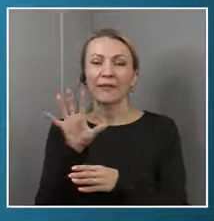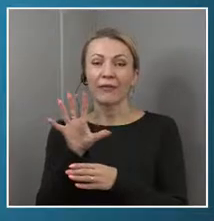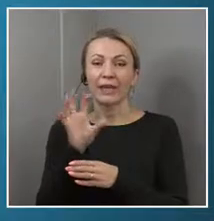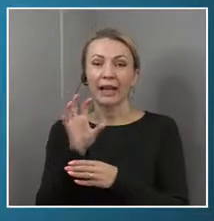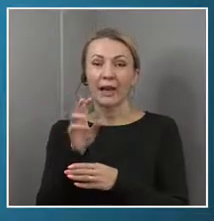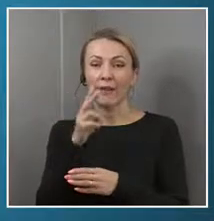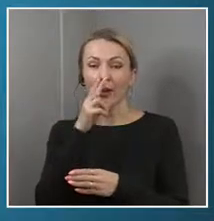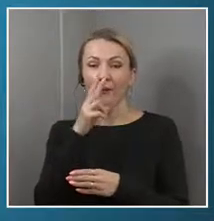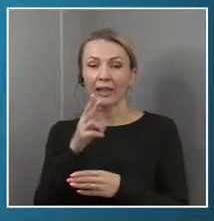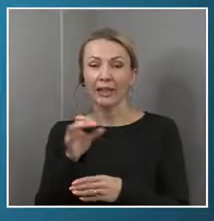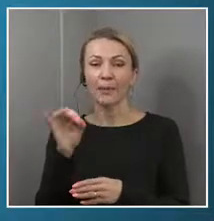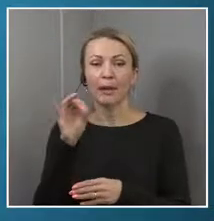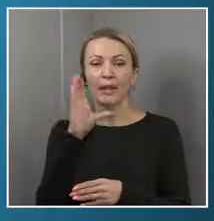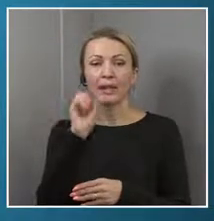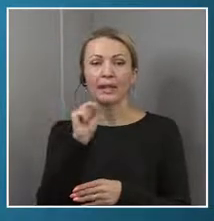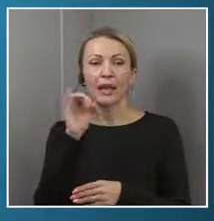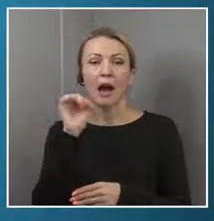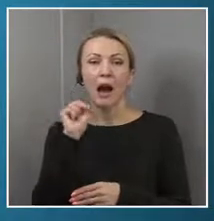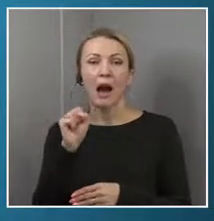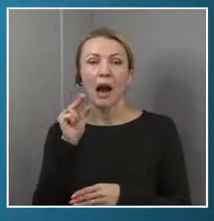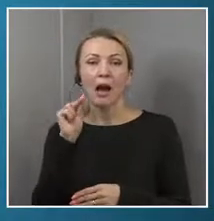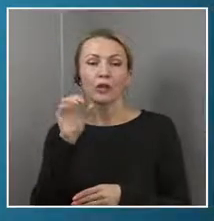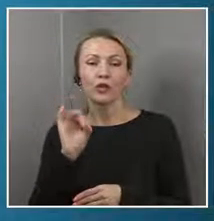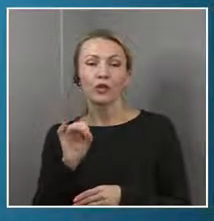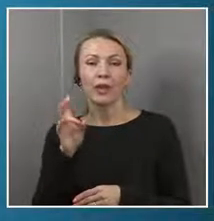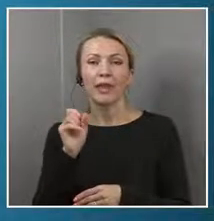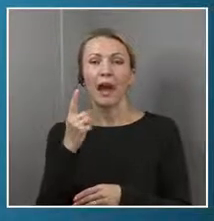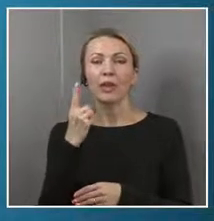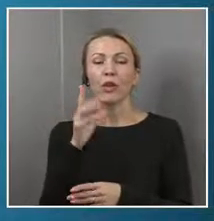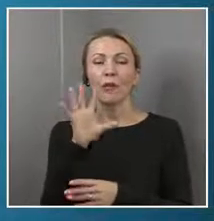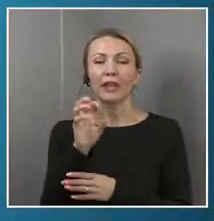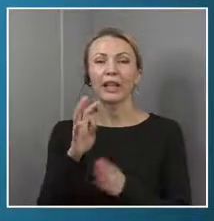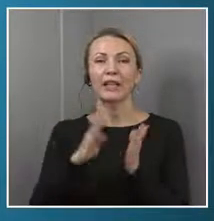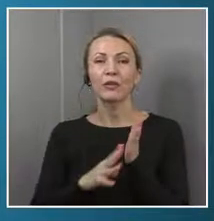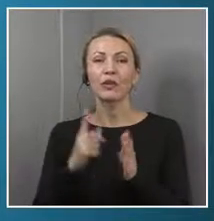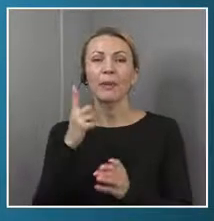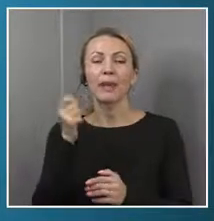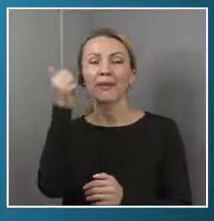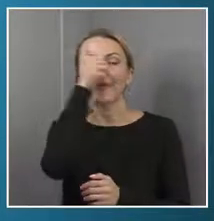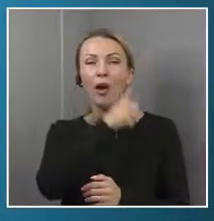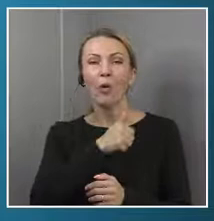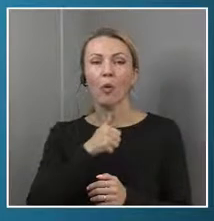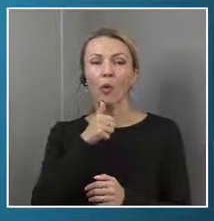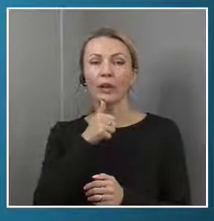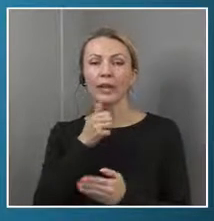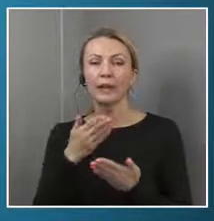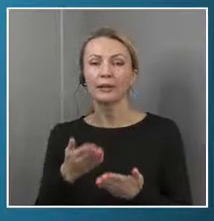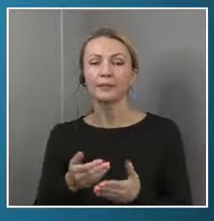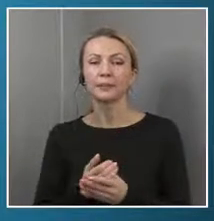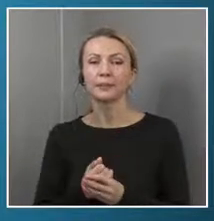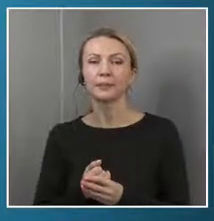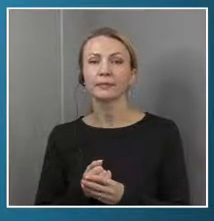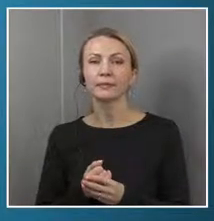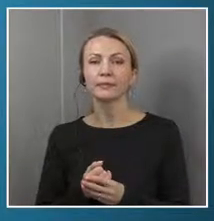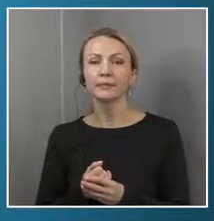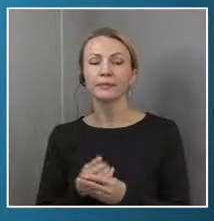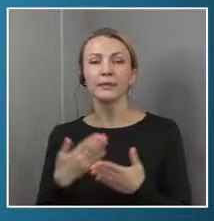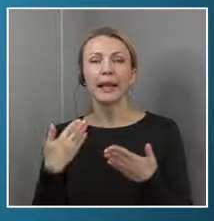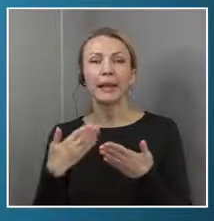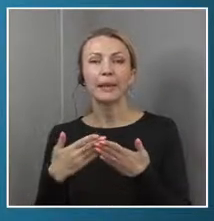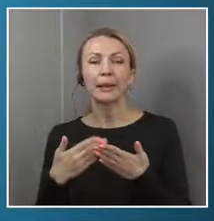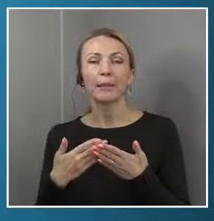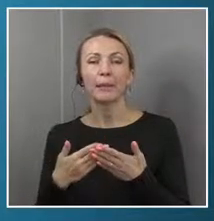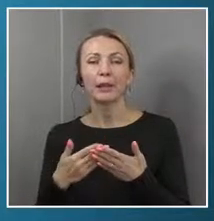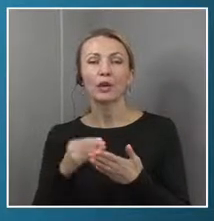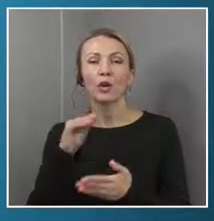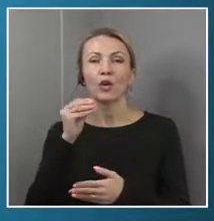promotional strategies have really not changed all that much. For example, Jean-Baptiste Pierre Lebrun